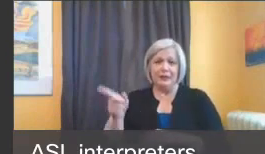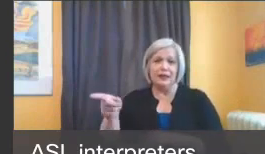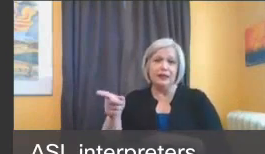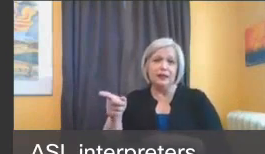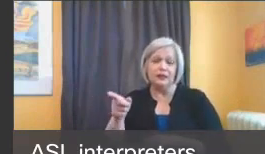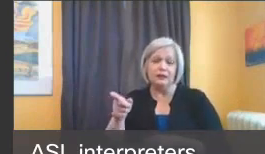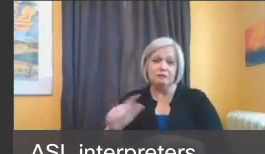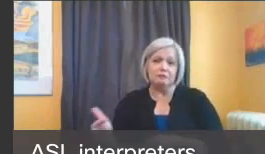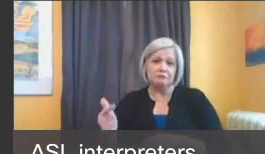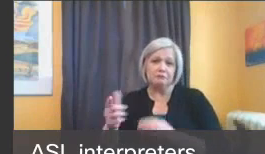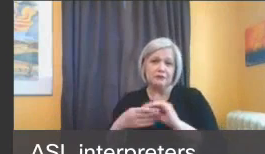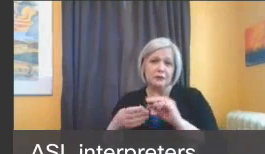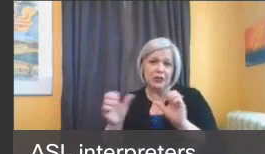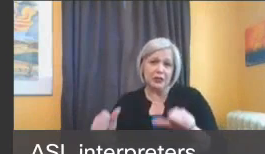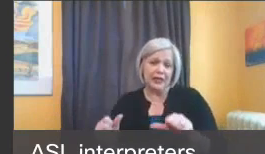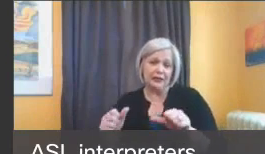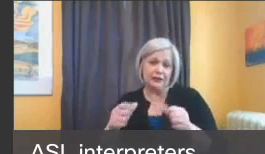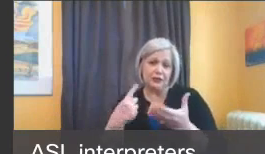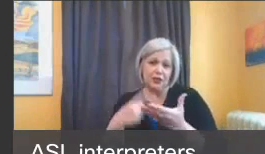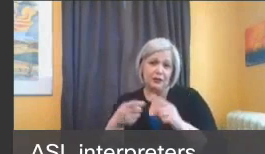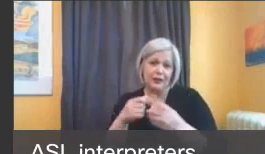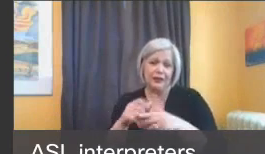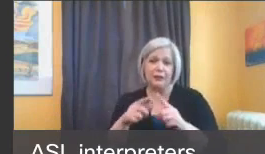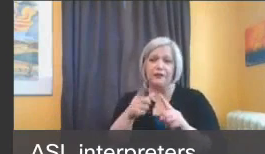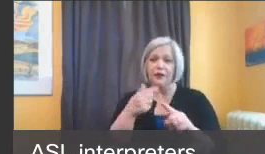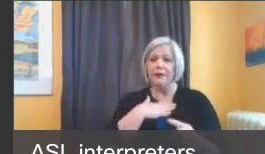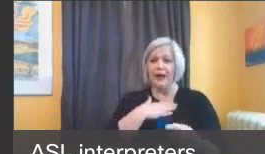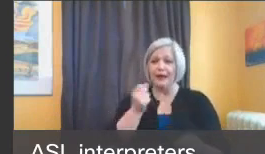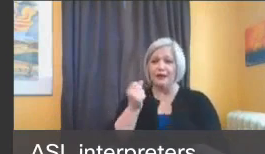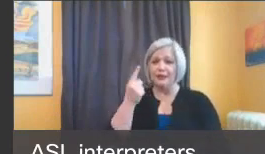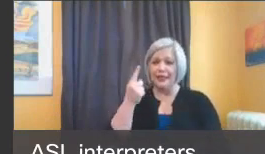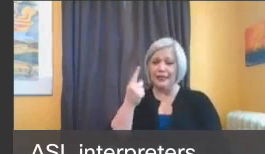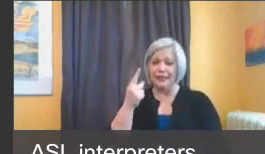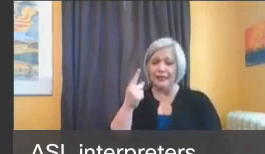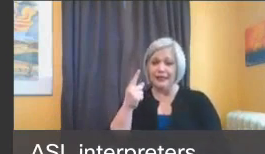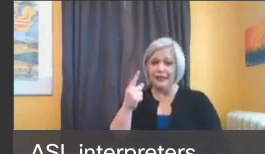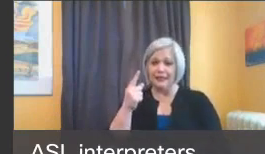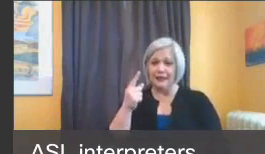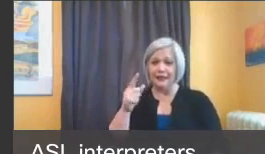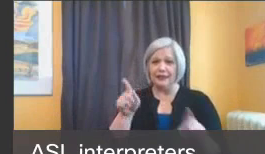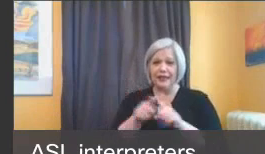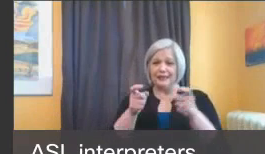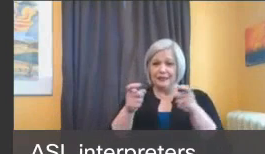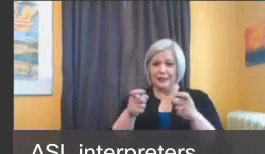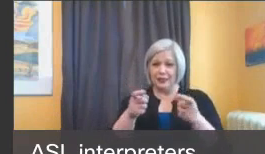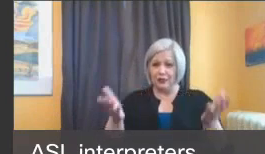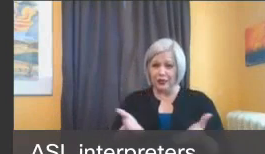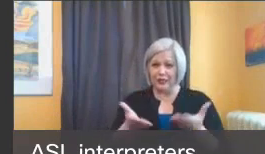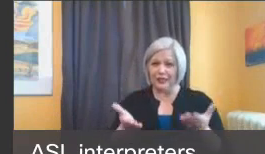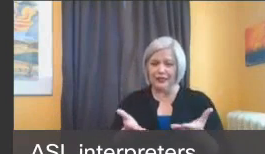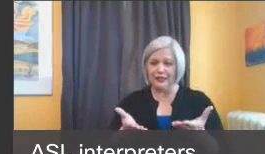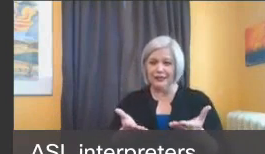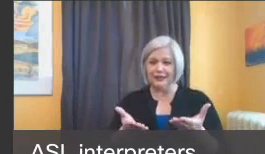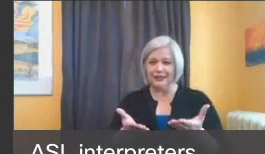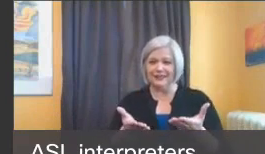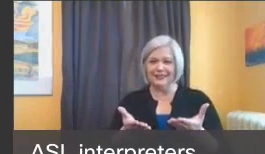handle that part a little bit better than I can, but just from what I observe, you know, as in my role as an administrator here, is that, you know, there